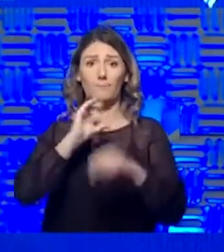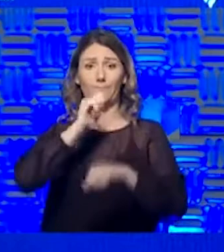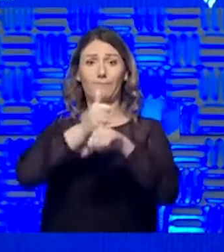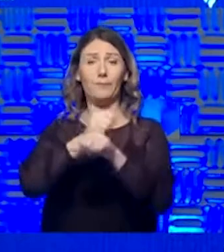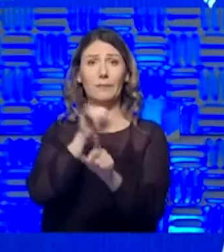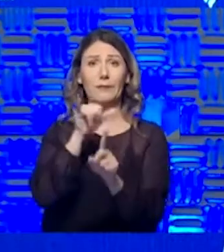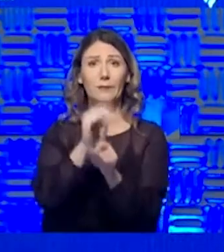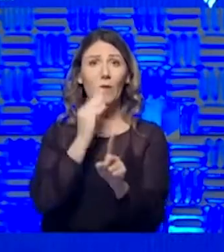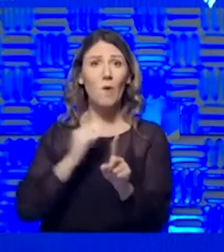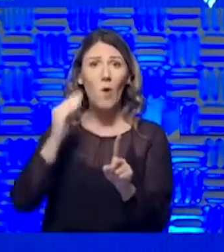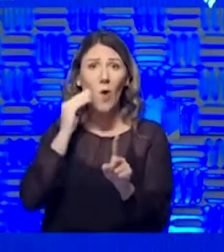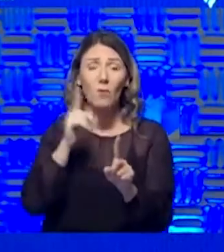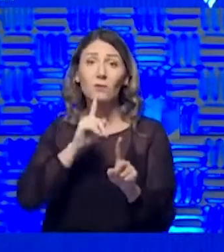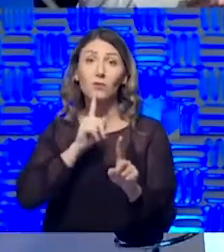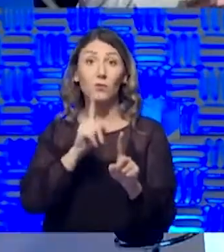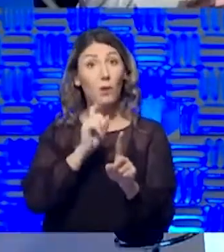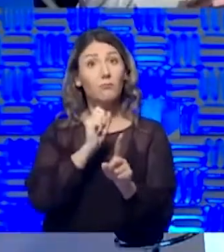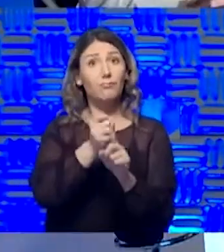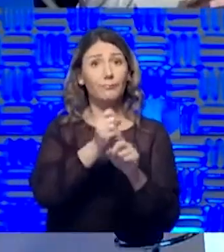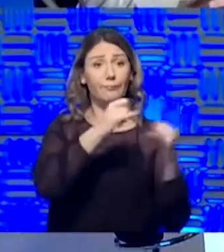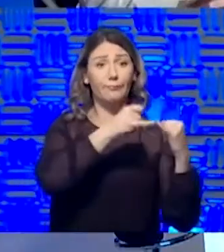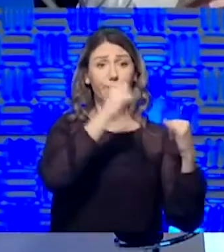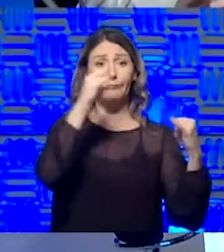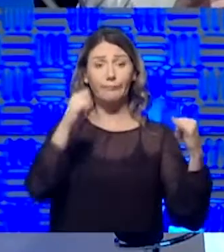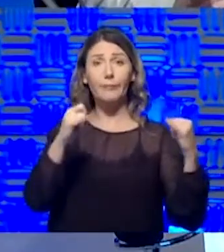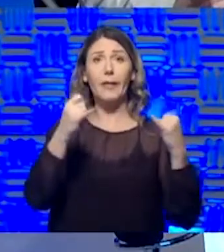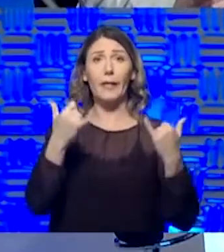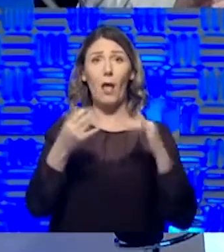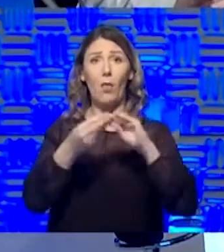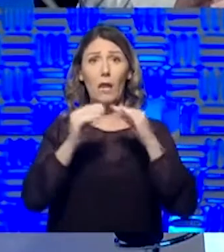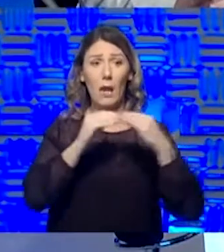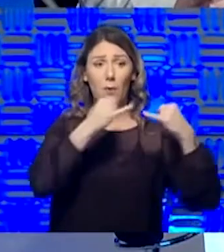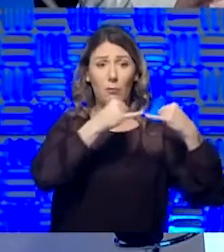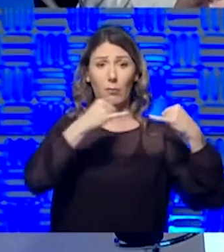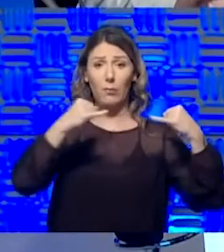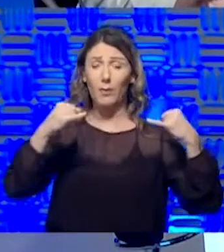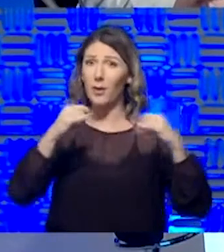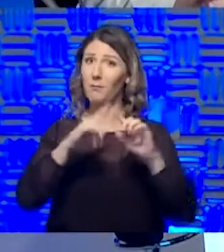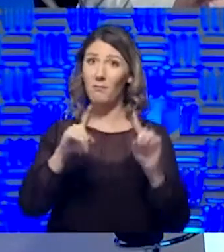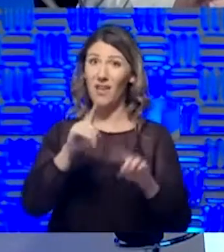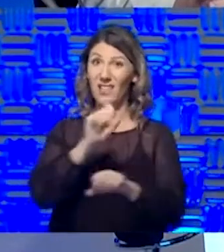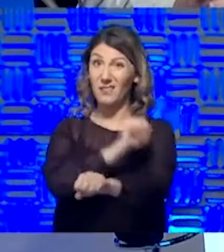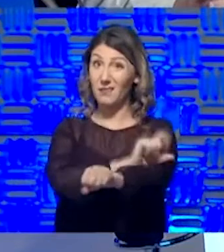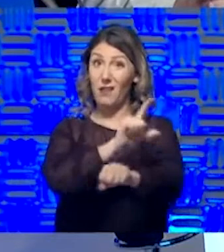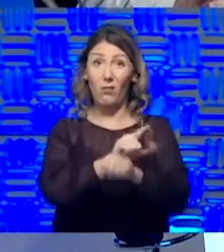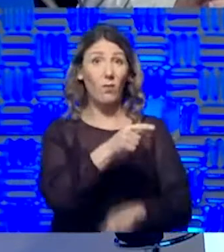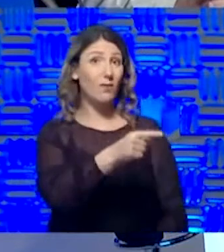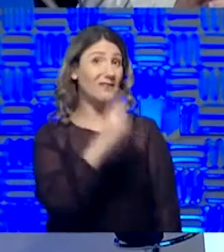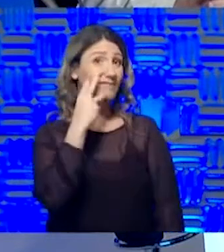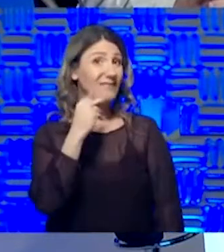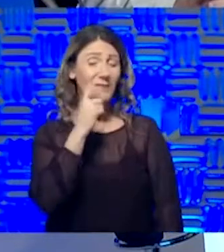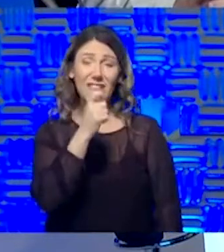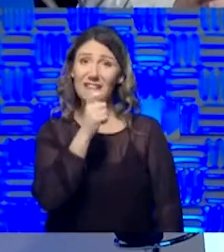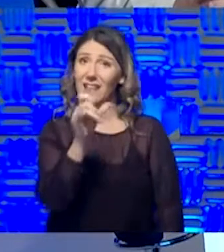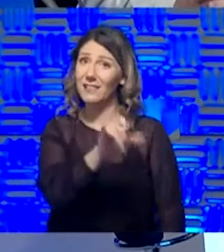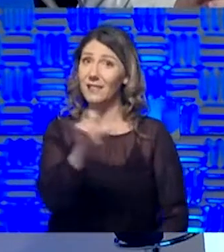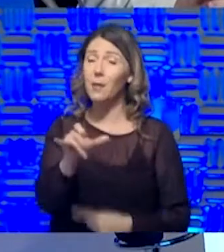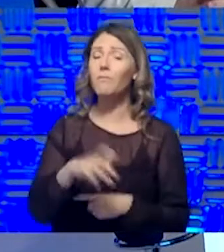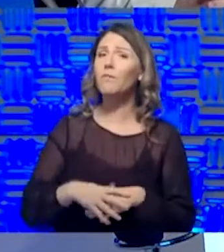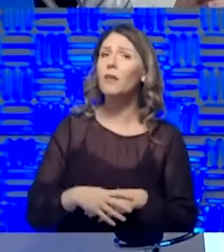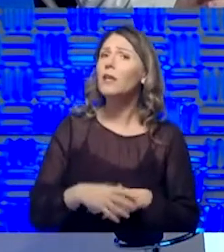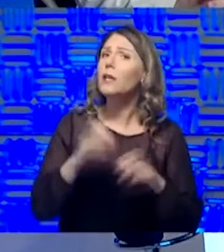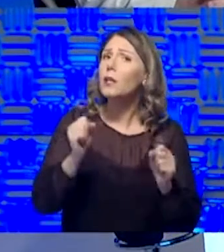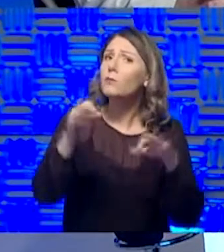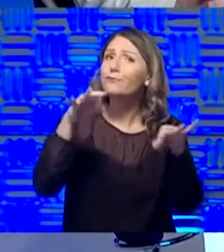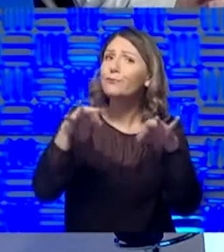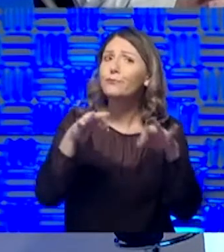area. We've been seeing relatively flat numbers here, which is great, which is not what St. Louis has been experiencing, I know. Right. Talk to us a little